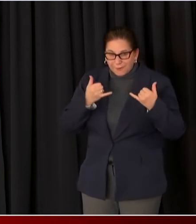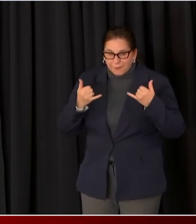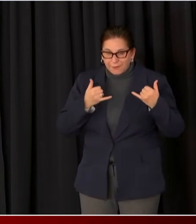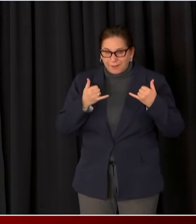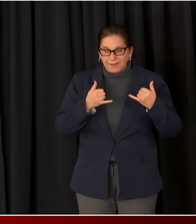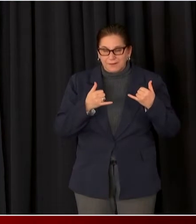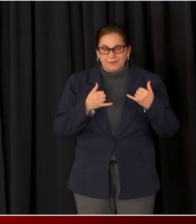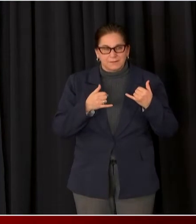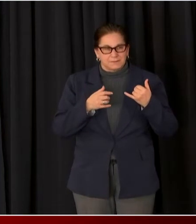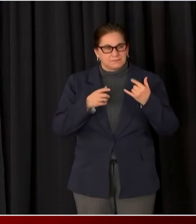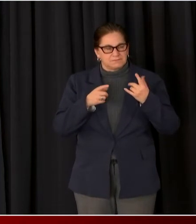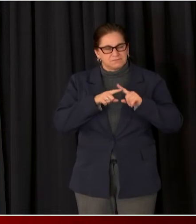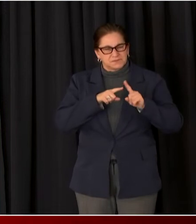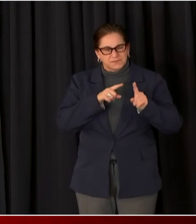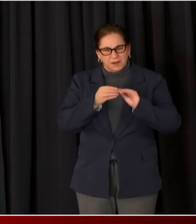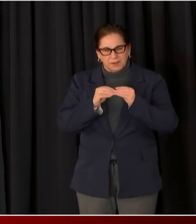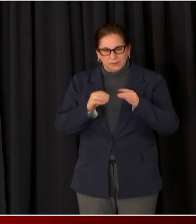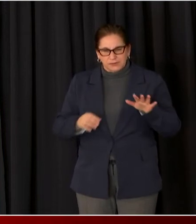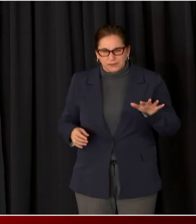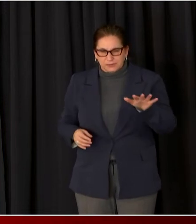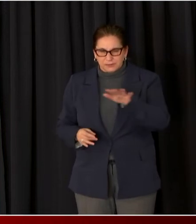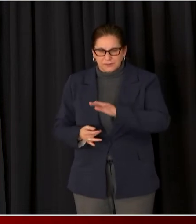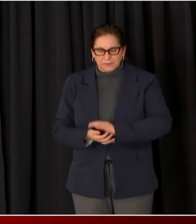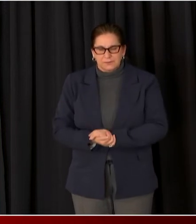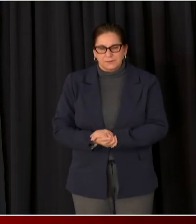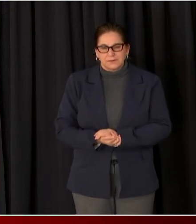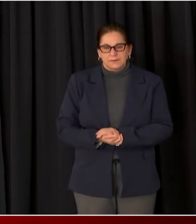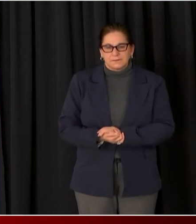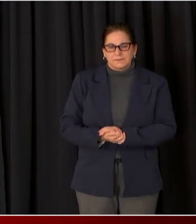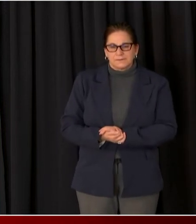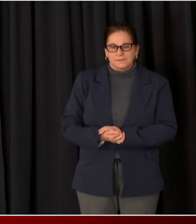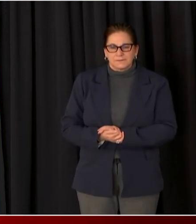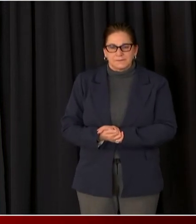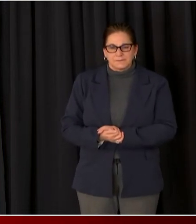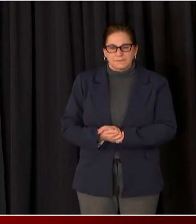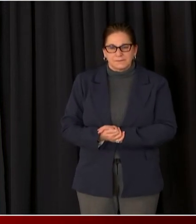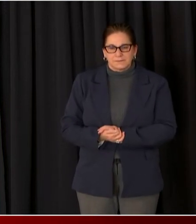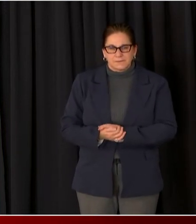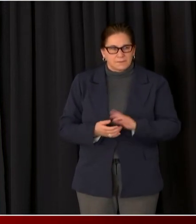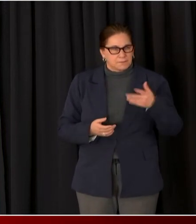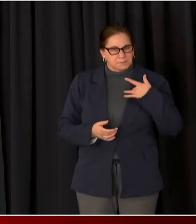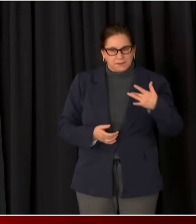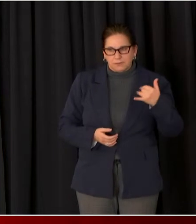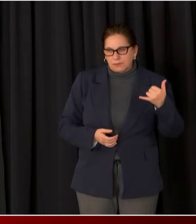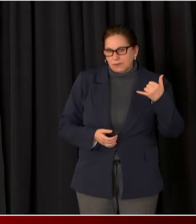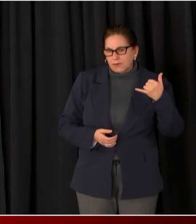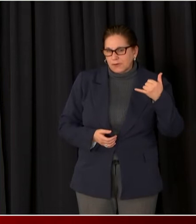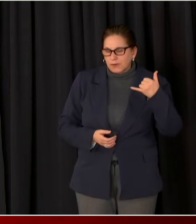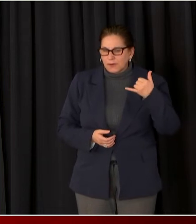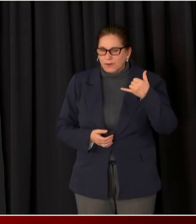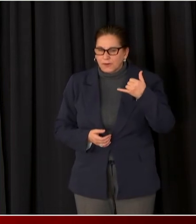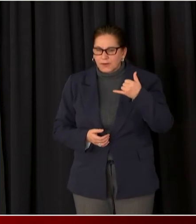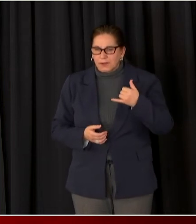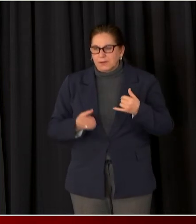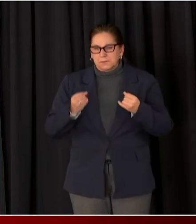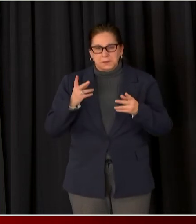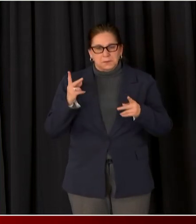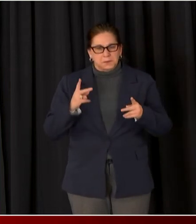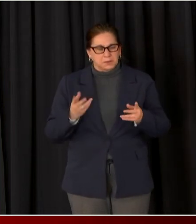different landlines or cell phone numbers, essentially spoofing those numbers and making them seem legitimate to someone's cell